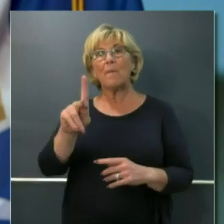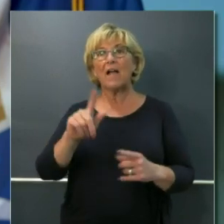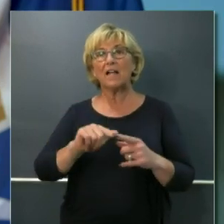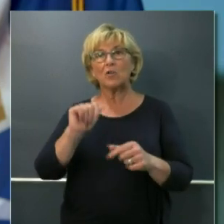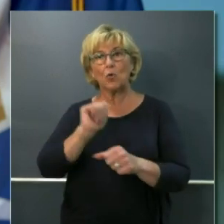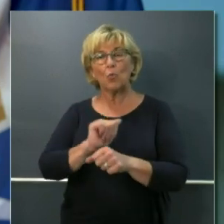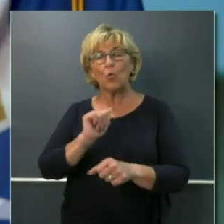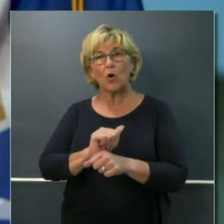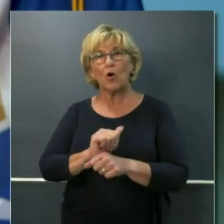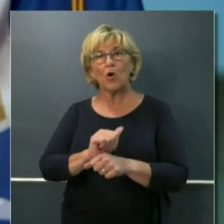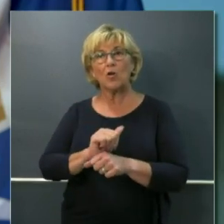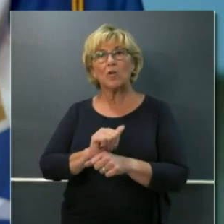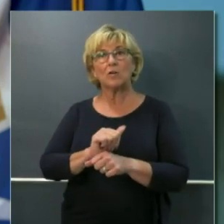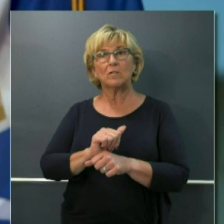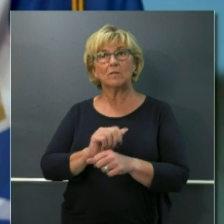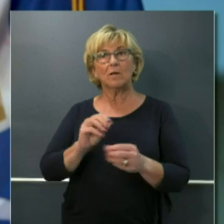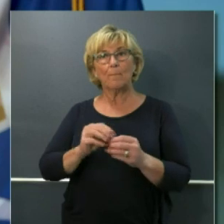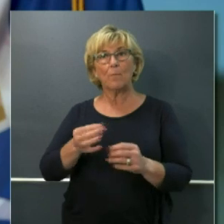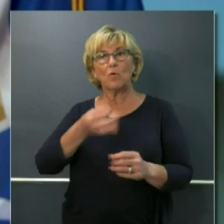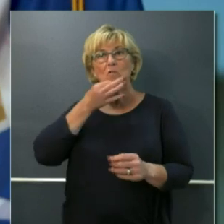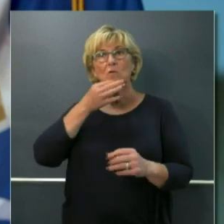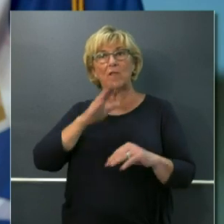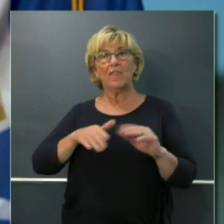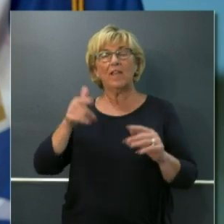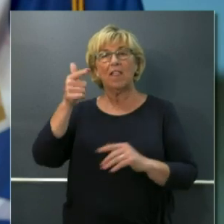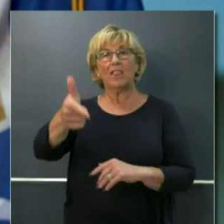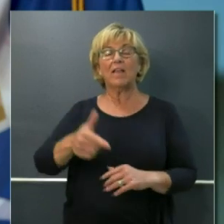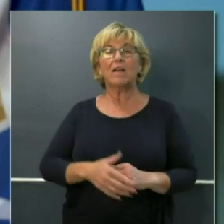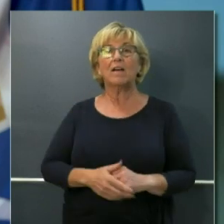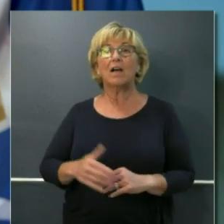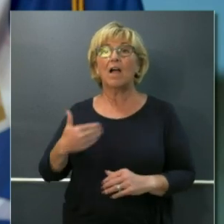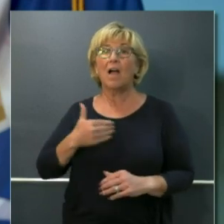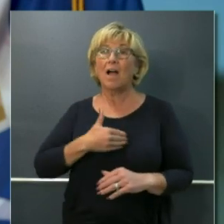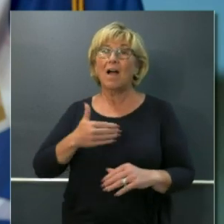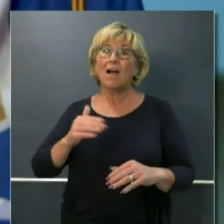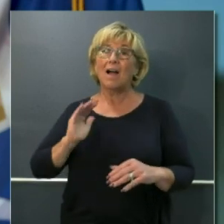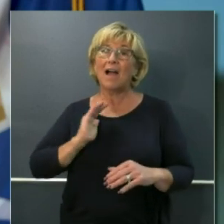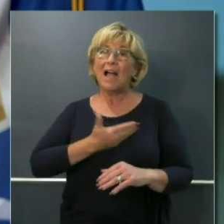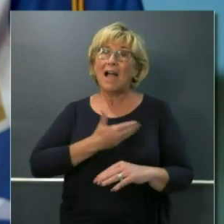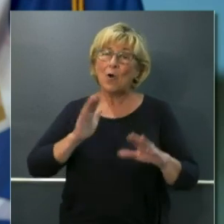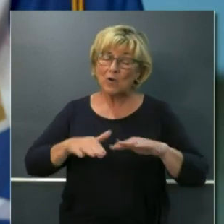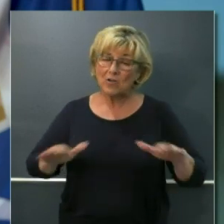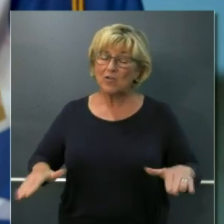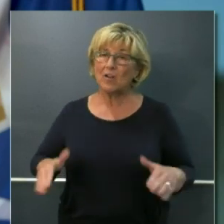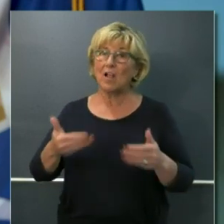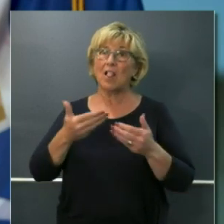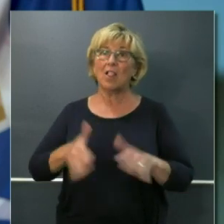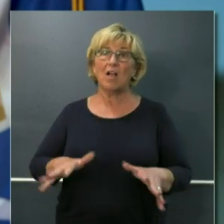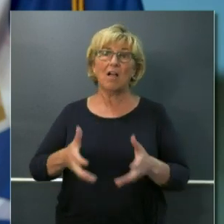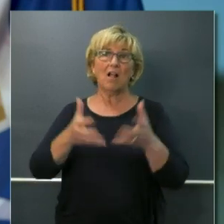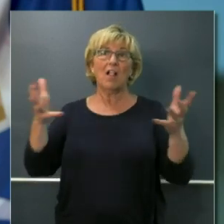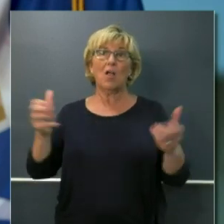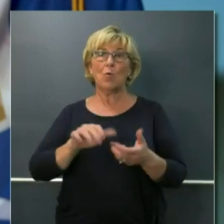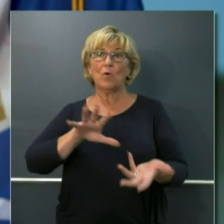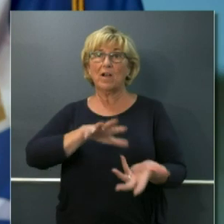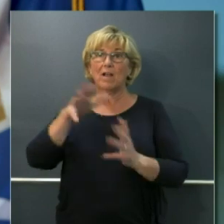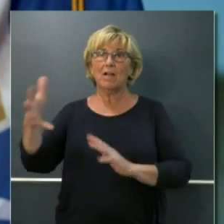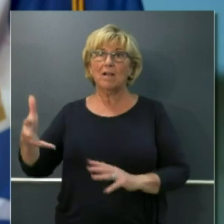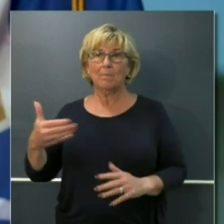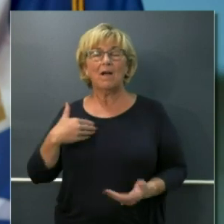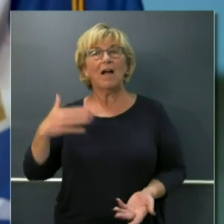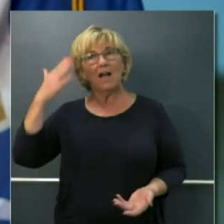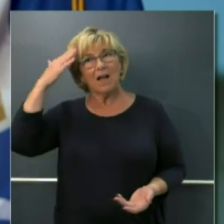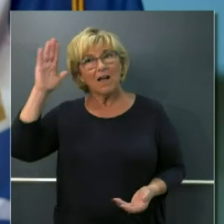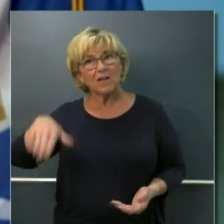work sooner than later. Our kids have lost a lot with this disruption. I am not naive.